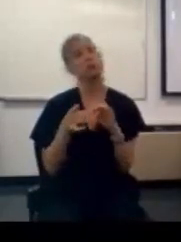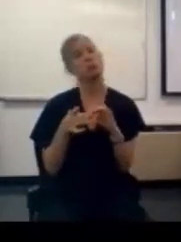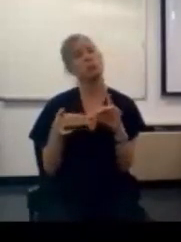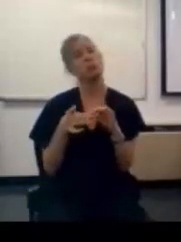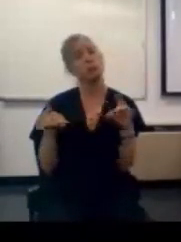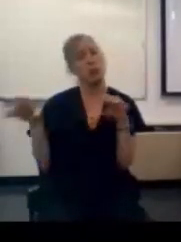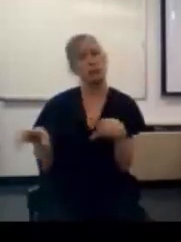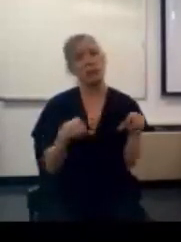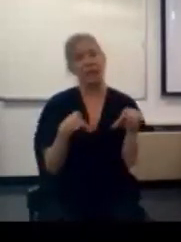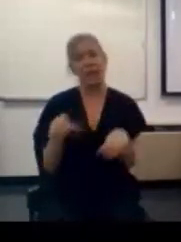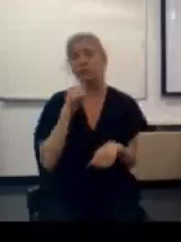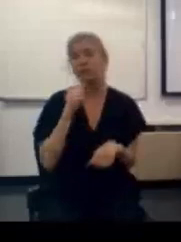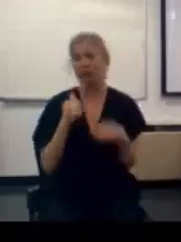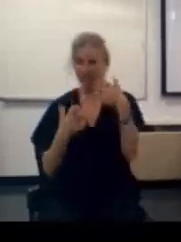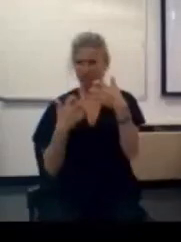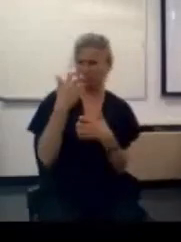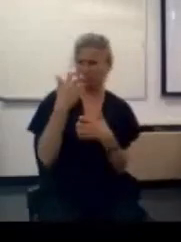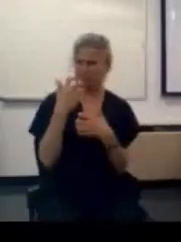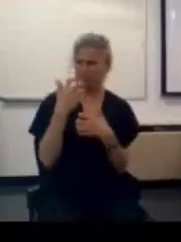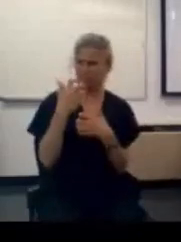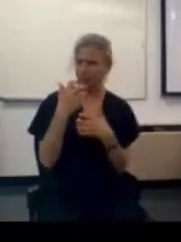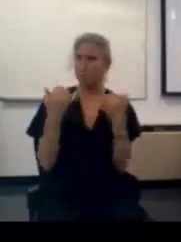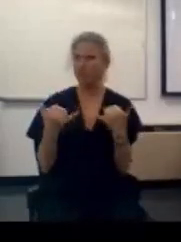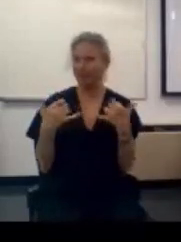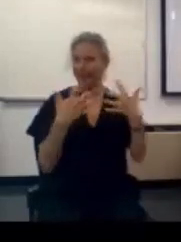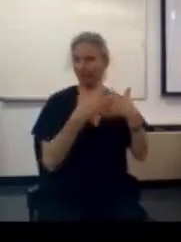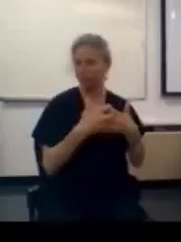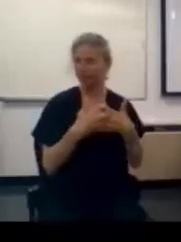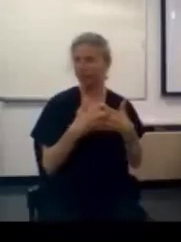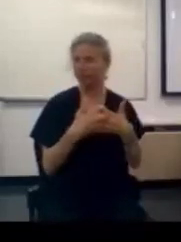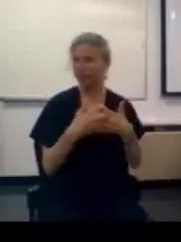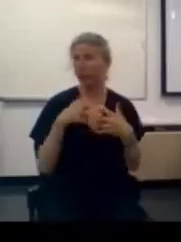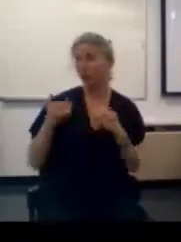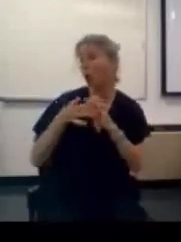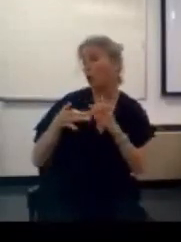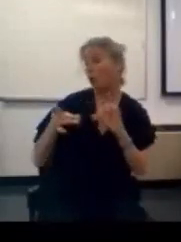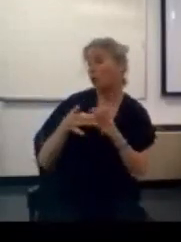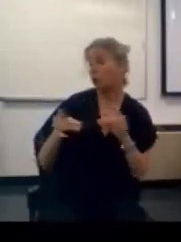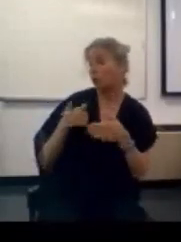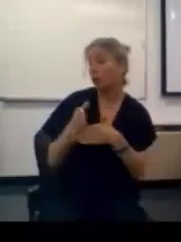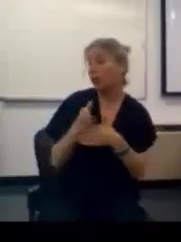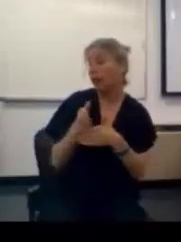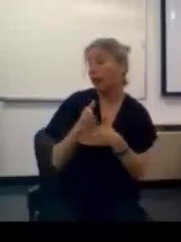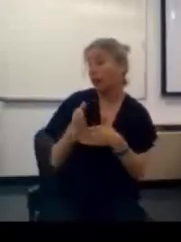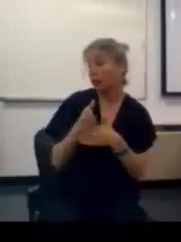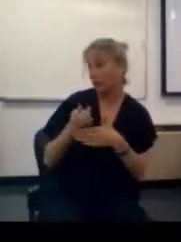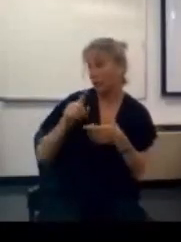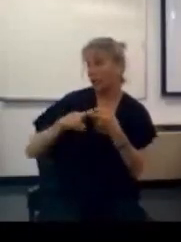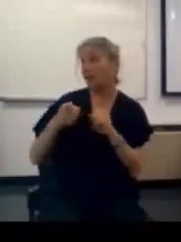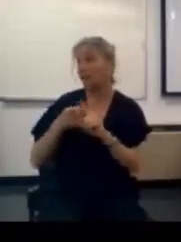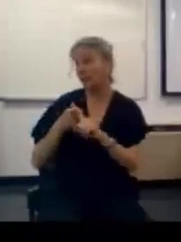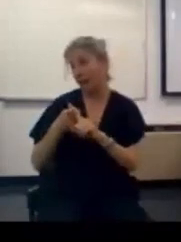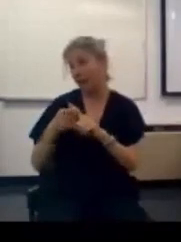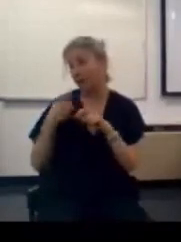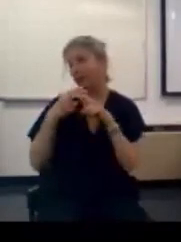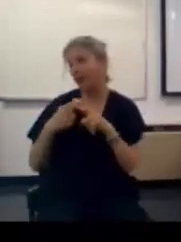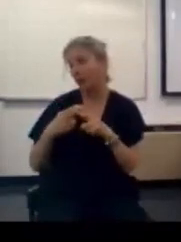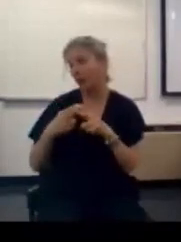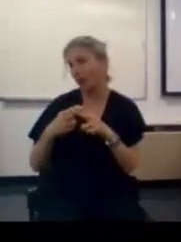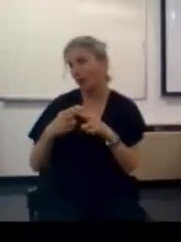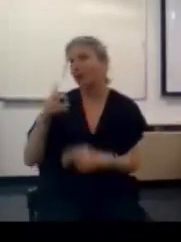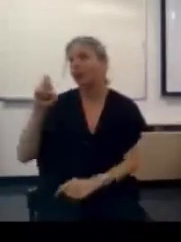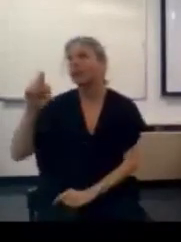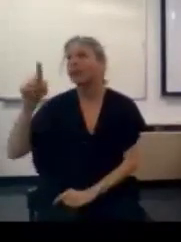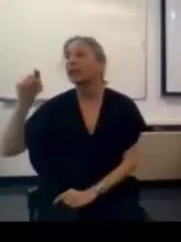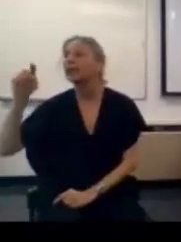though I was saying it, I wasn't really doing it. So one story that I had shared with my friend here who said, Carol, please tell